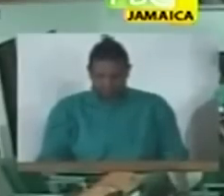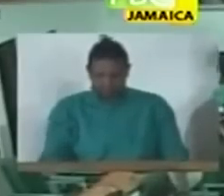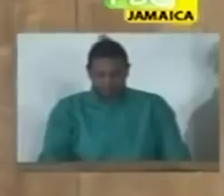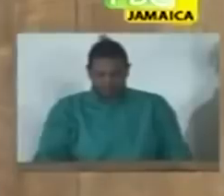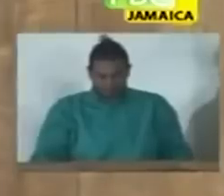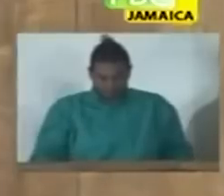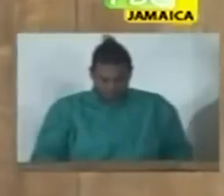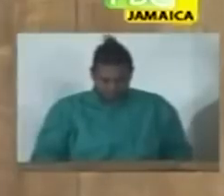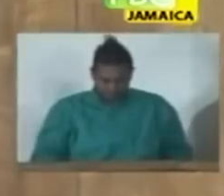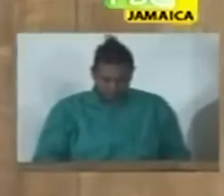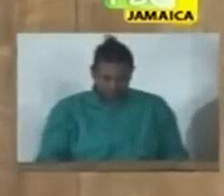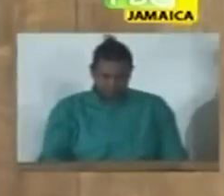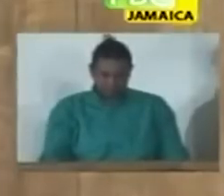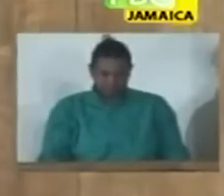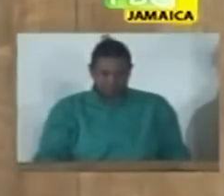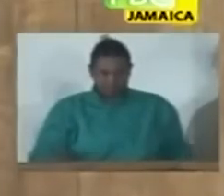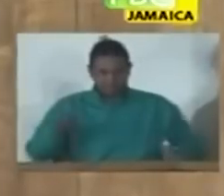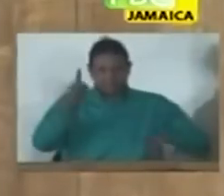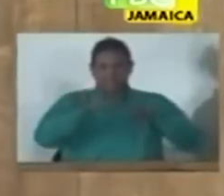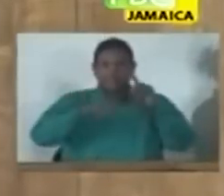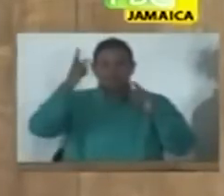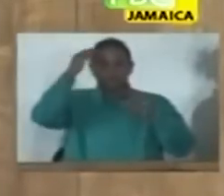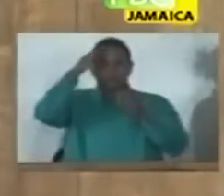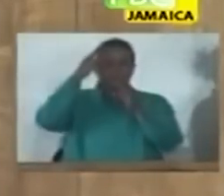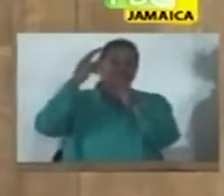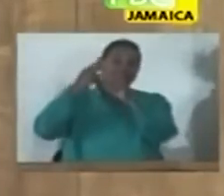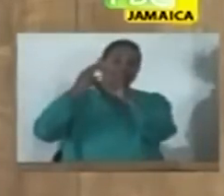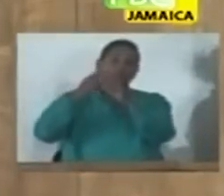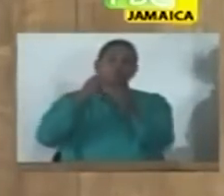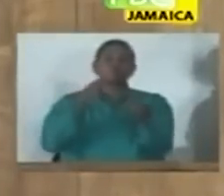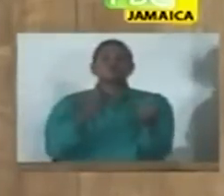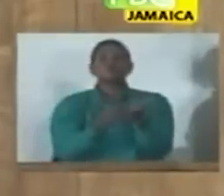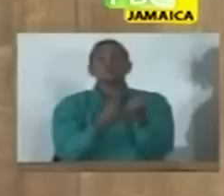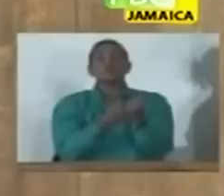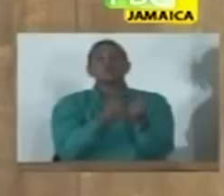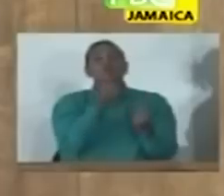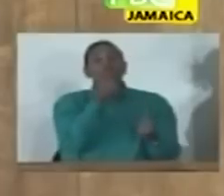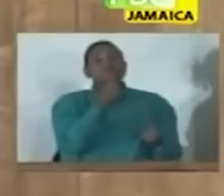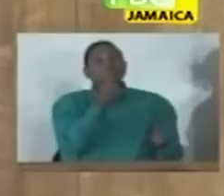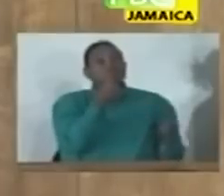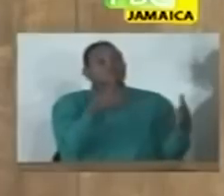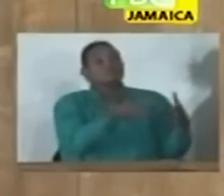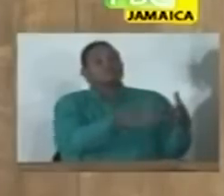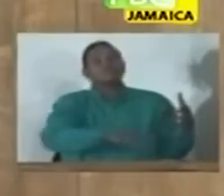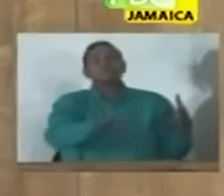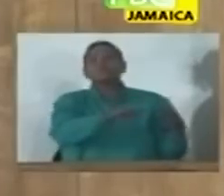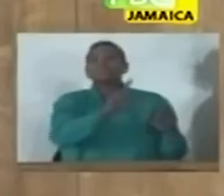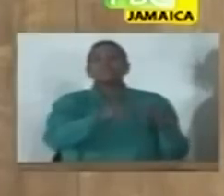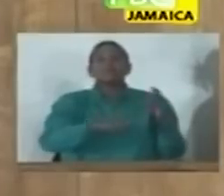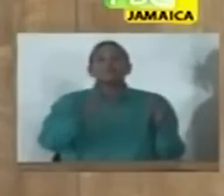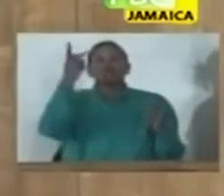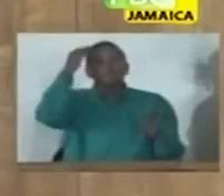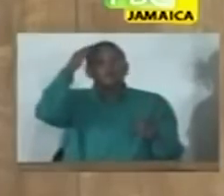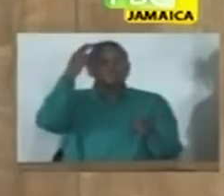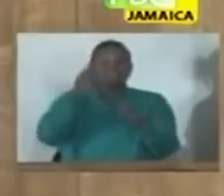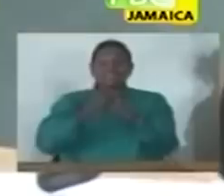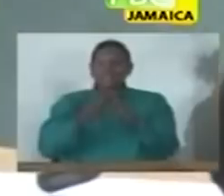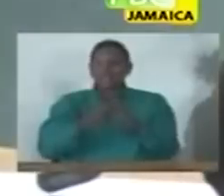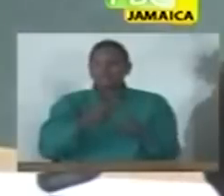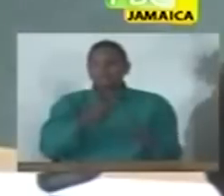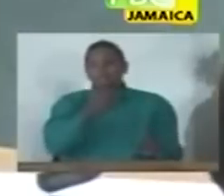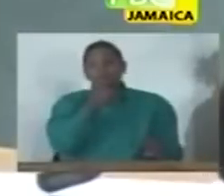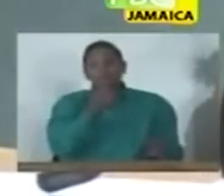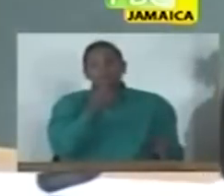name that we are promoting same-sex. It can't be in the Prime Minister's name that same-sex marriage is